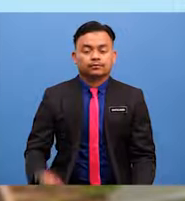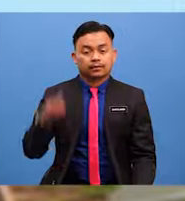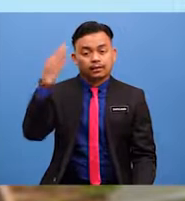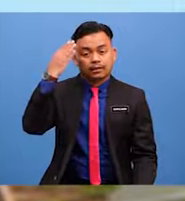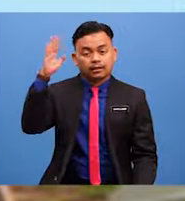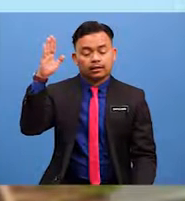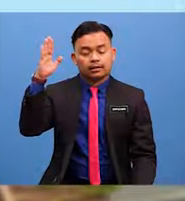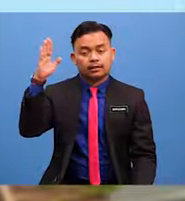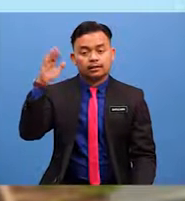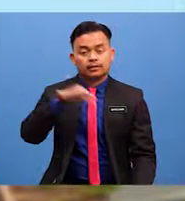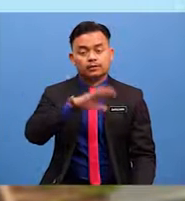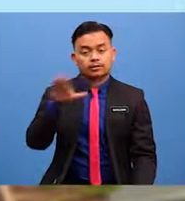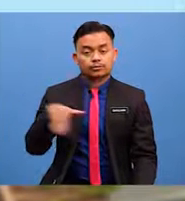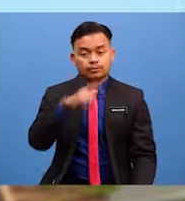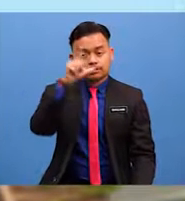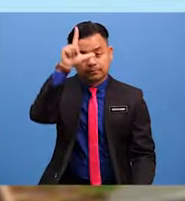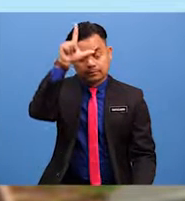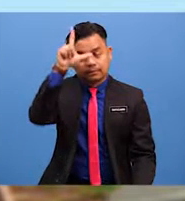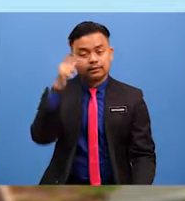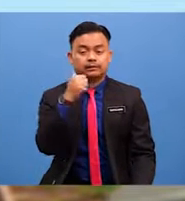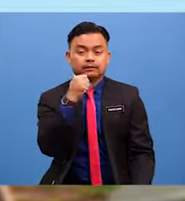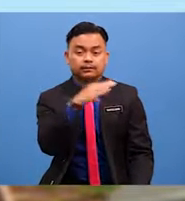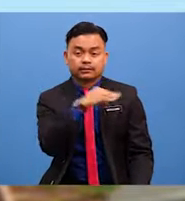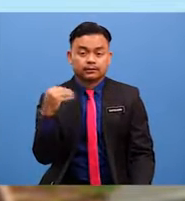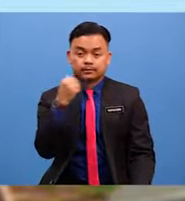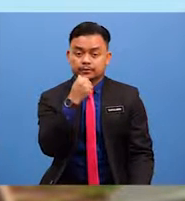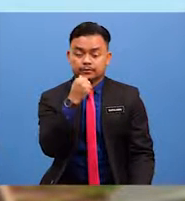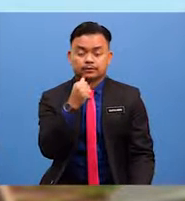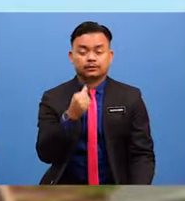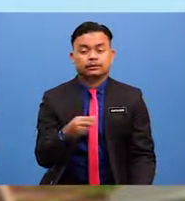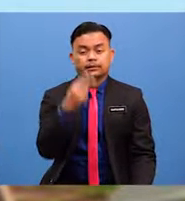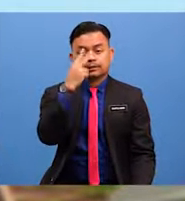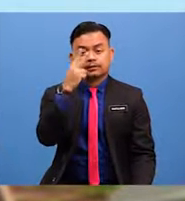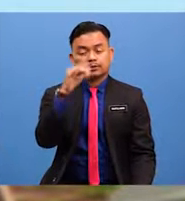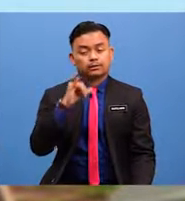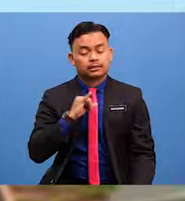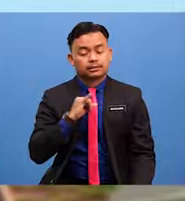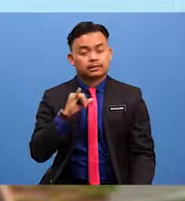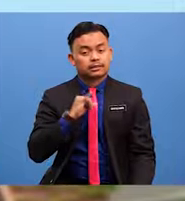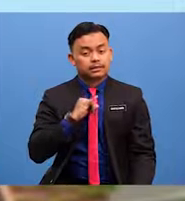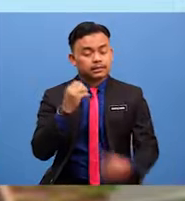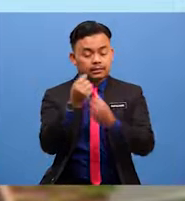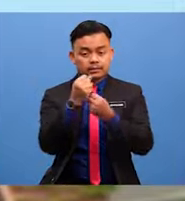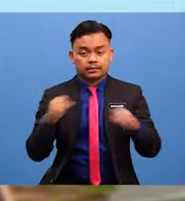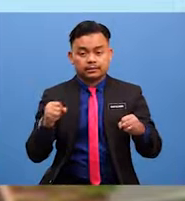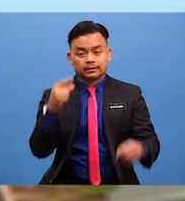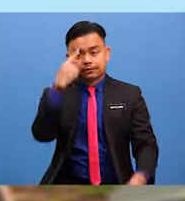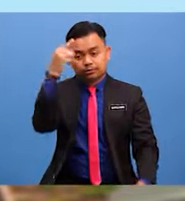Hello again, boys and girls. Look at me. I'm all geared up to volunteer at the